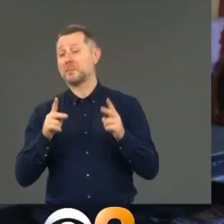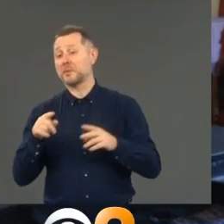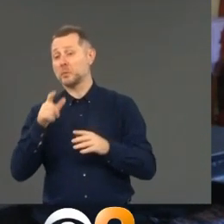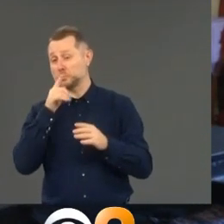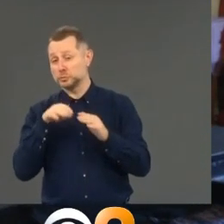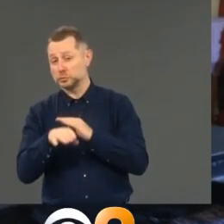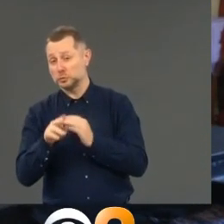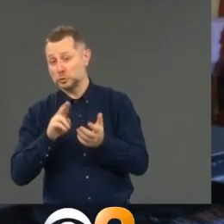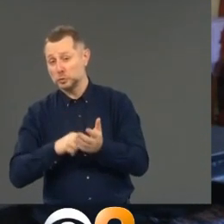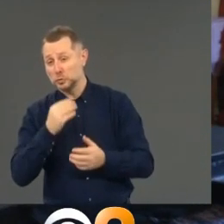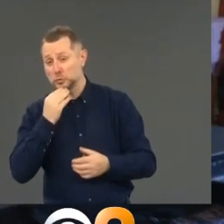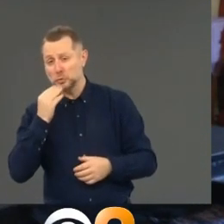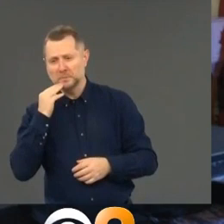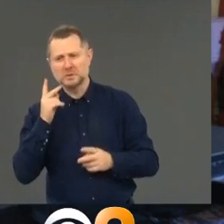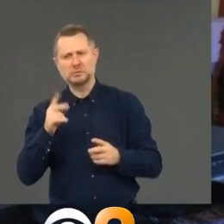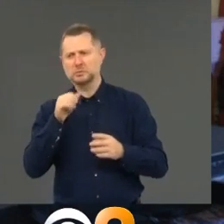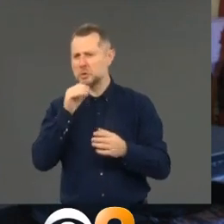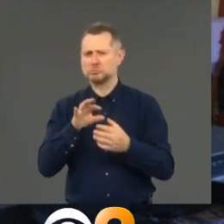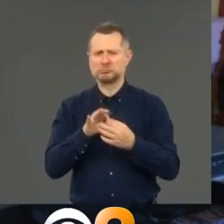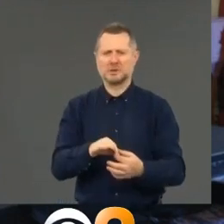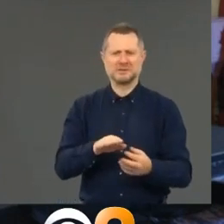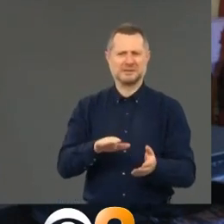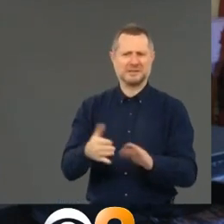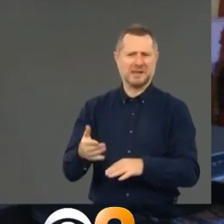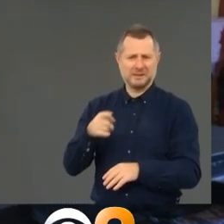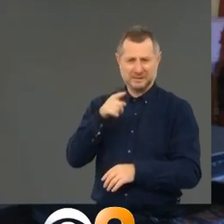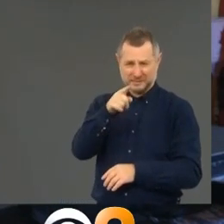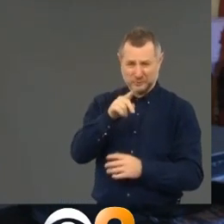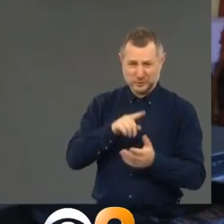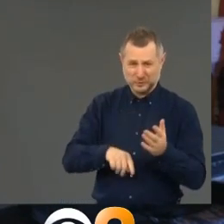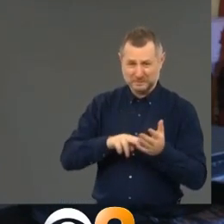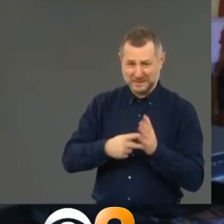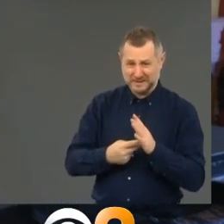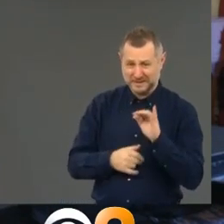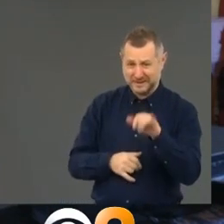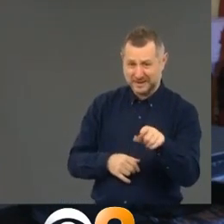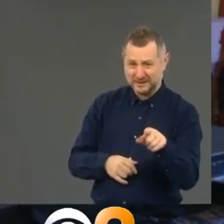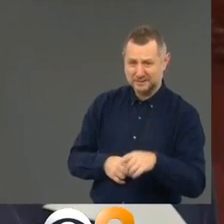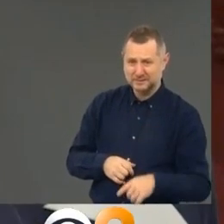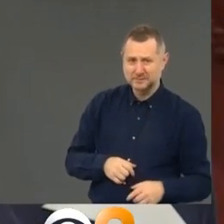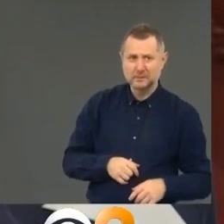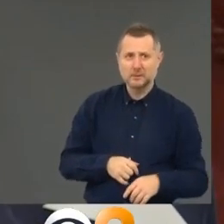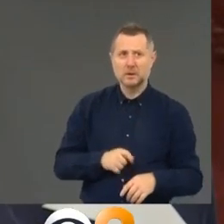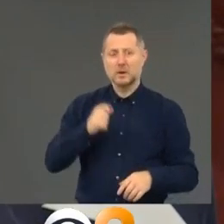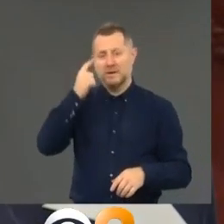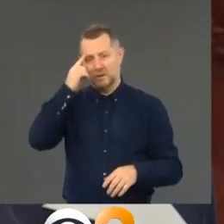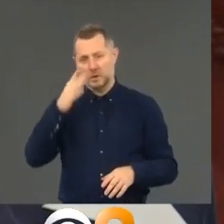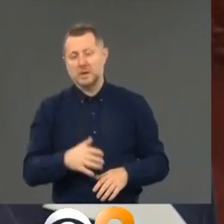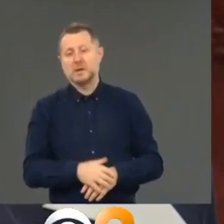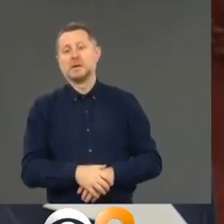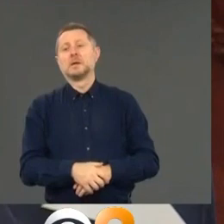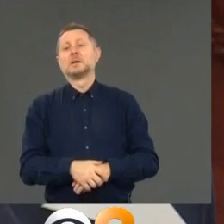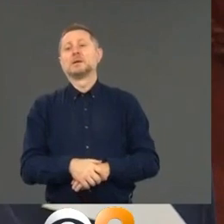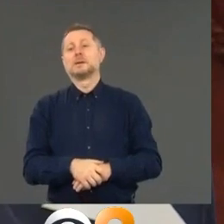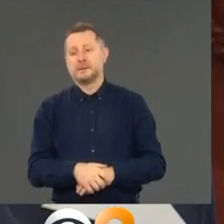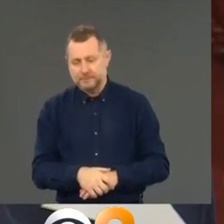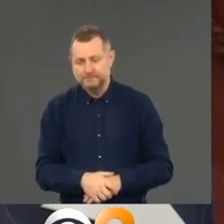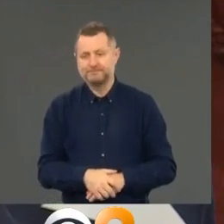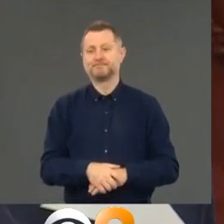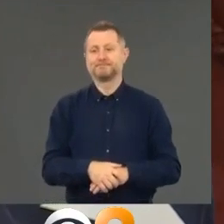to do with the high number of infections and deaths that we've seen in New York? Yeah, we've